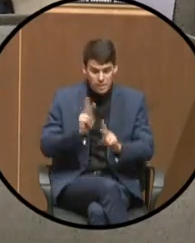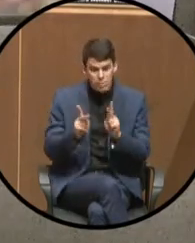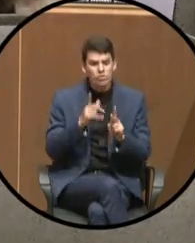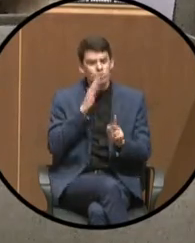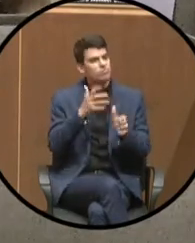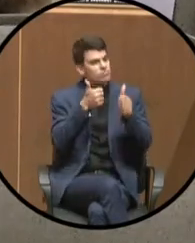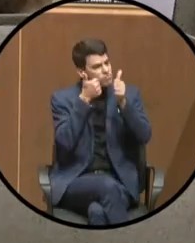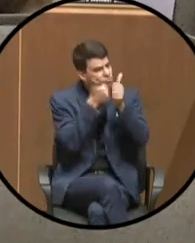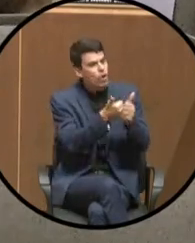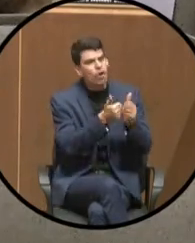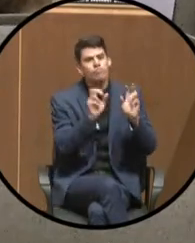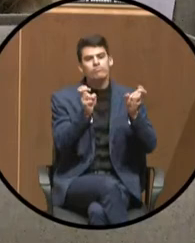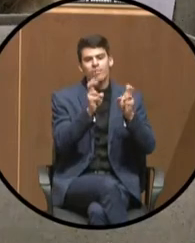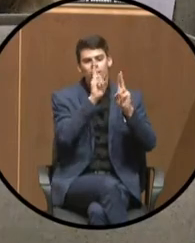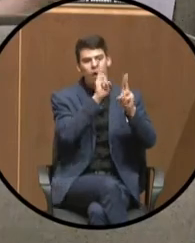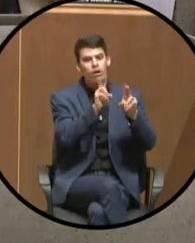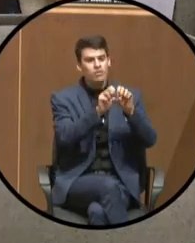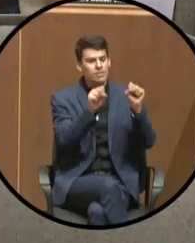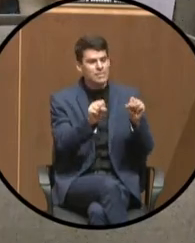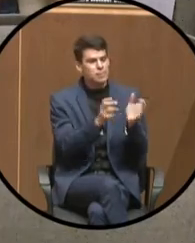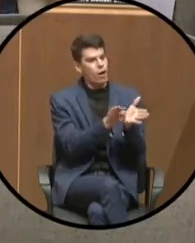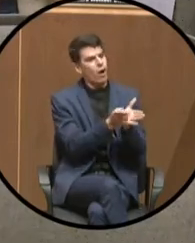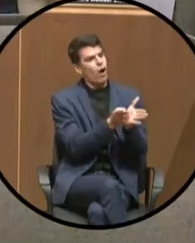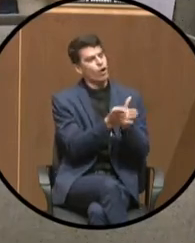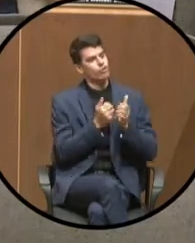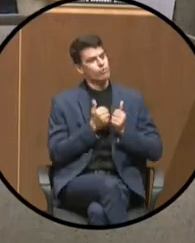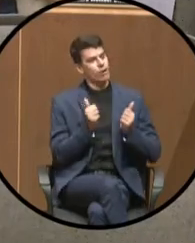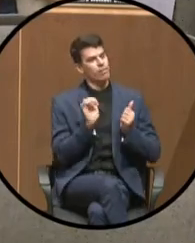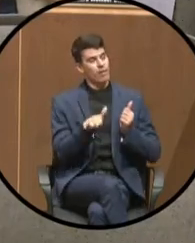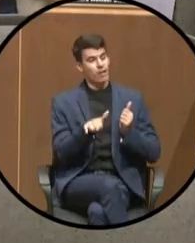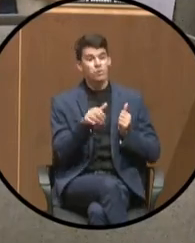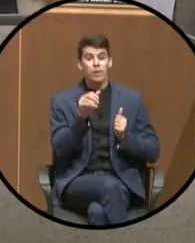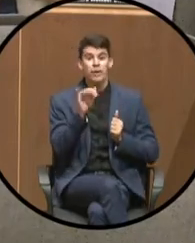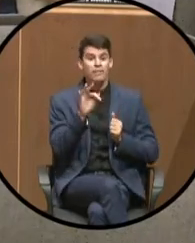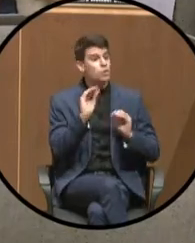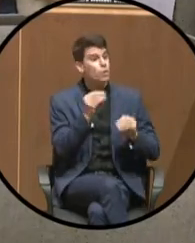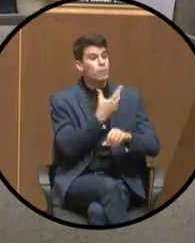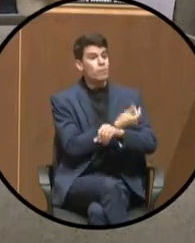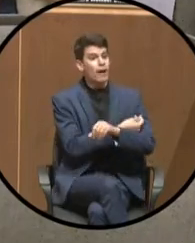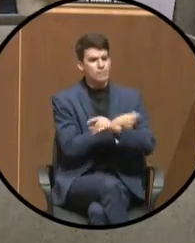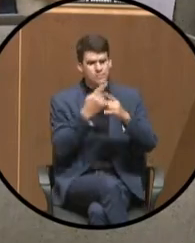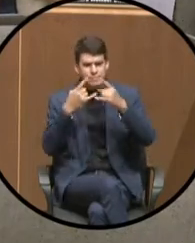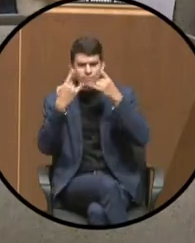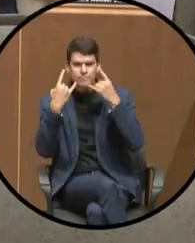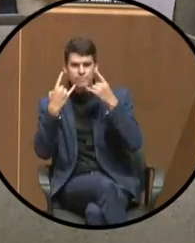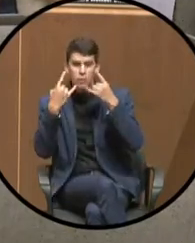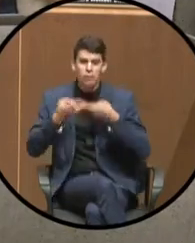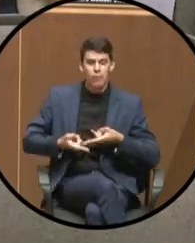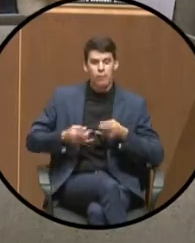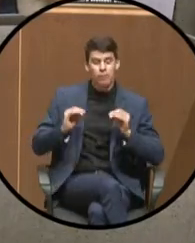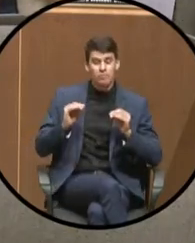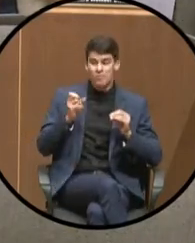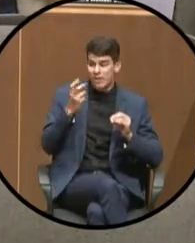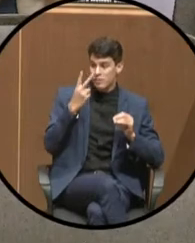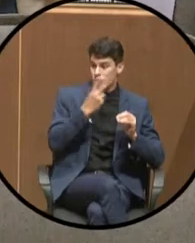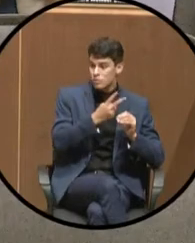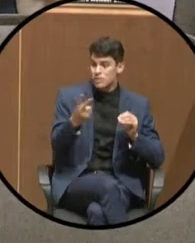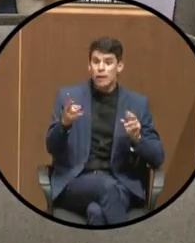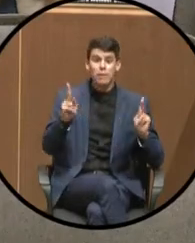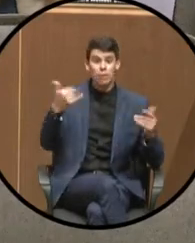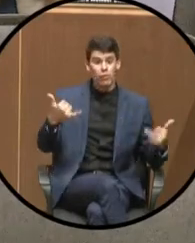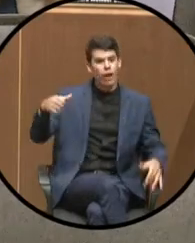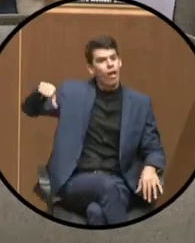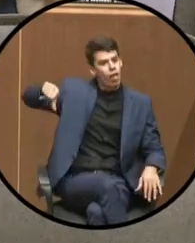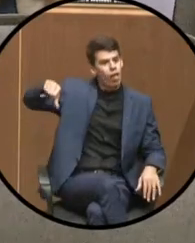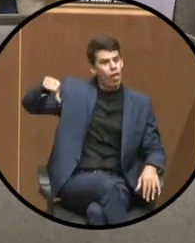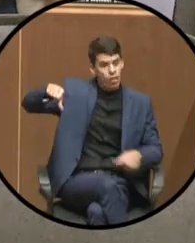adhere to the honor system and to wear a mask if they're unvaccinated. Because if you look around, everybody who's got their thumbs down